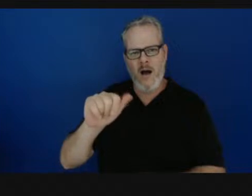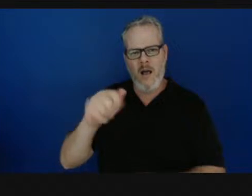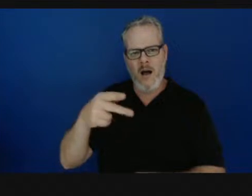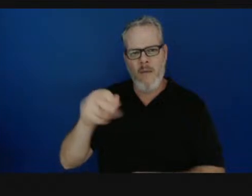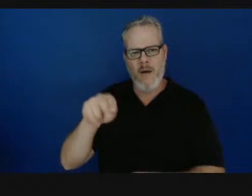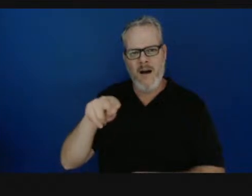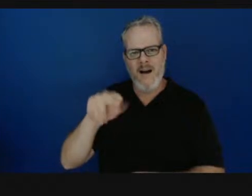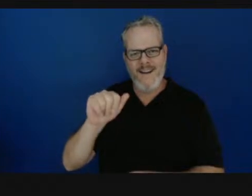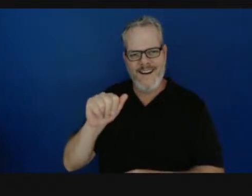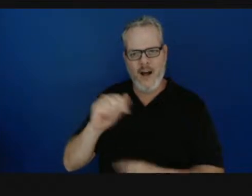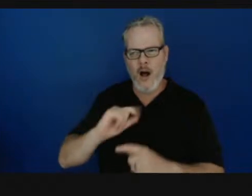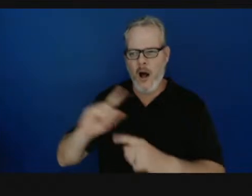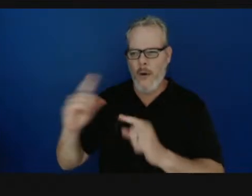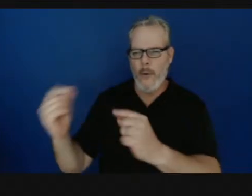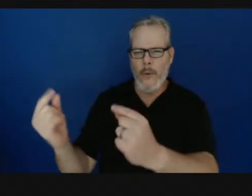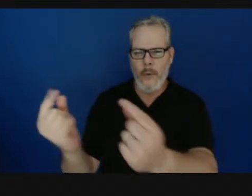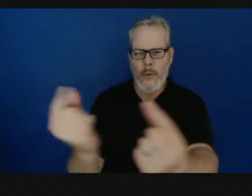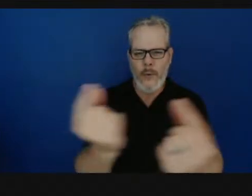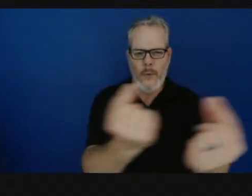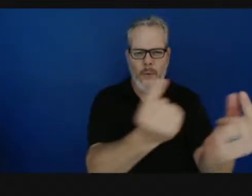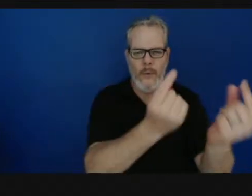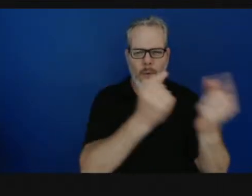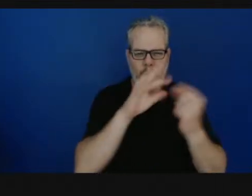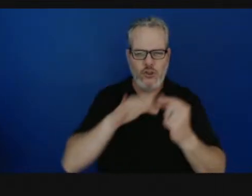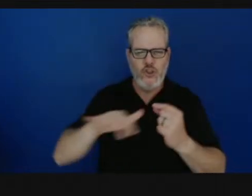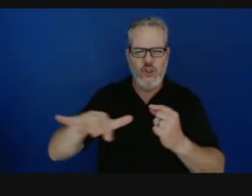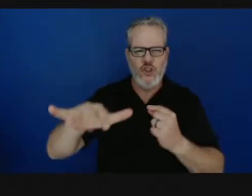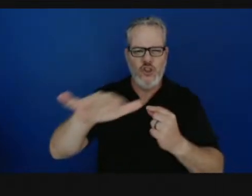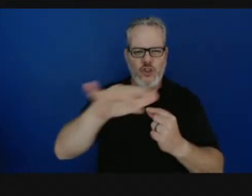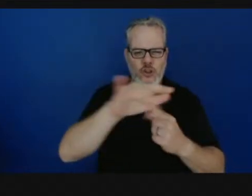running around all sorts of places right now.